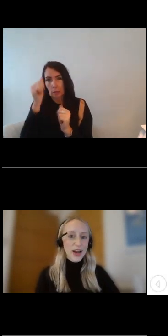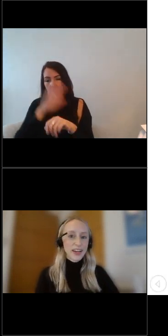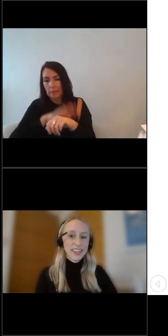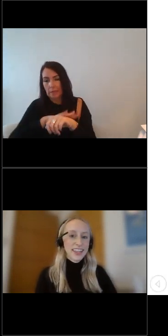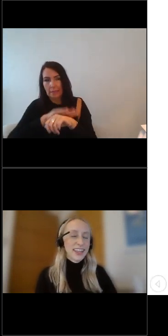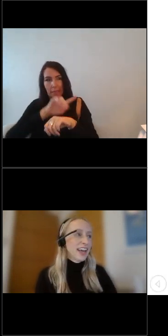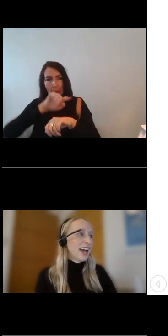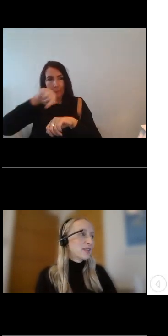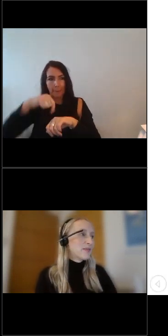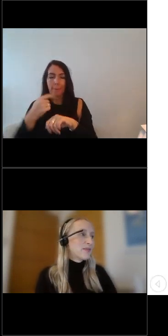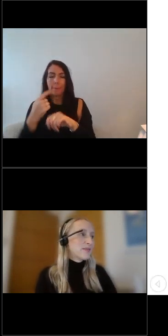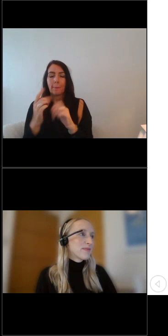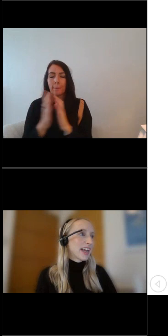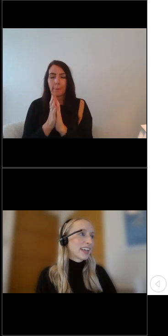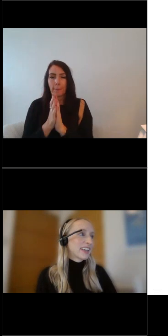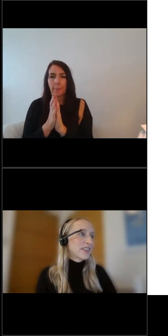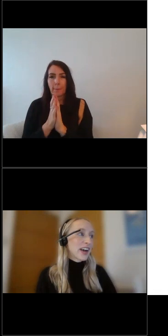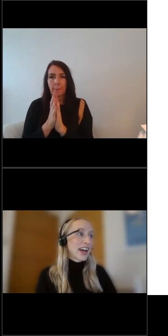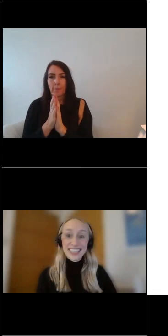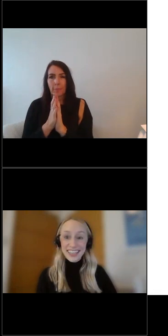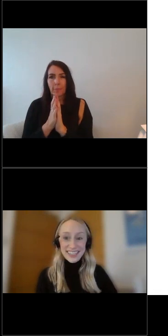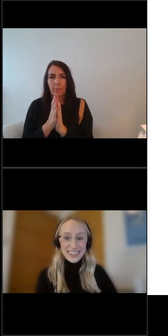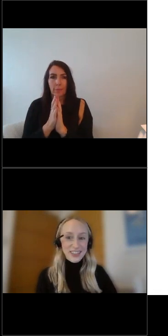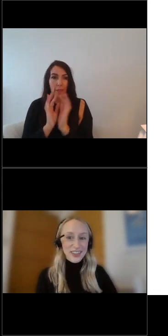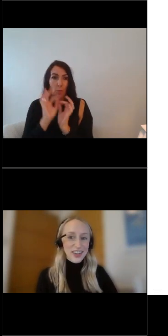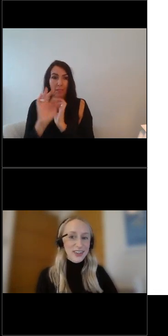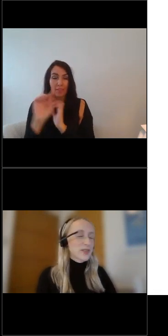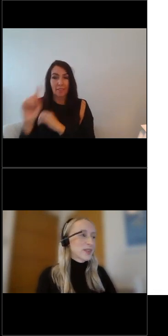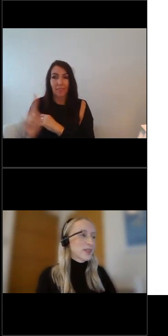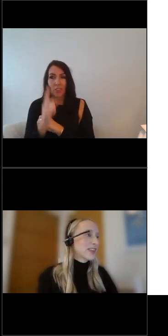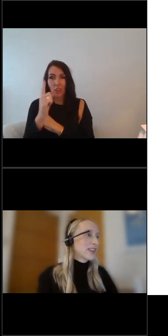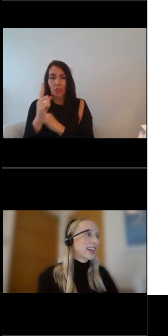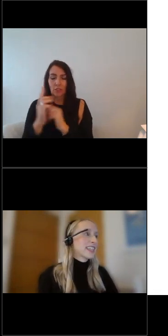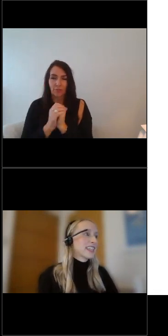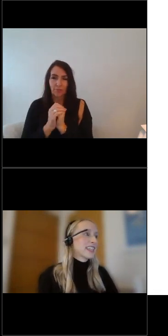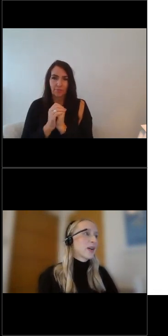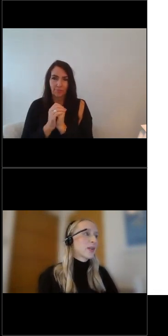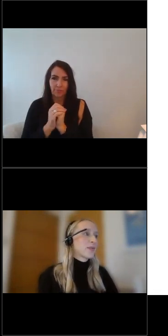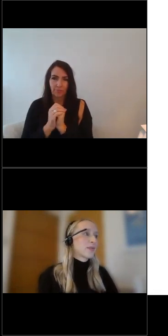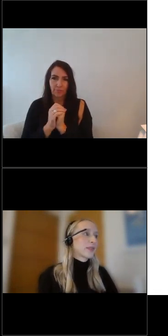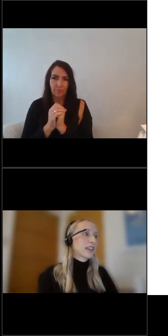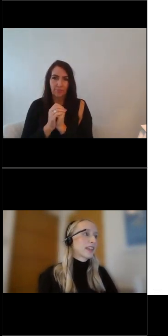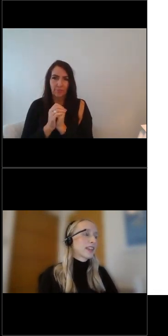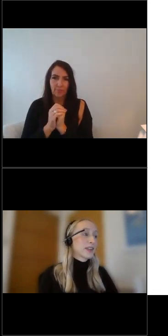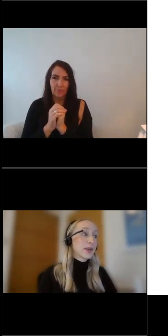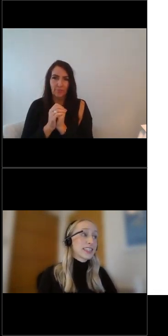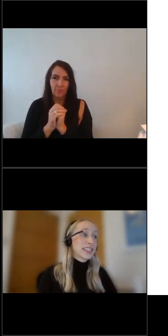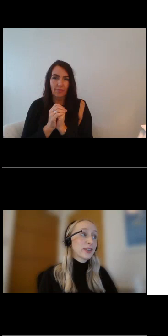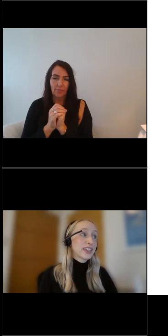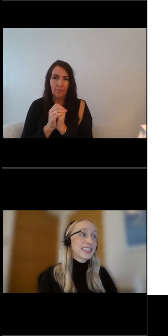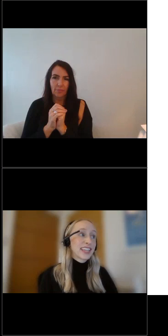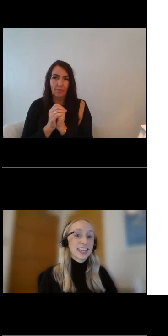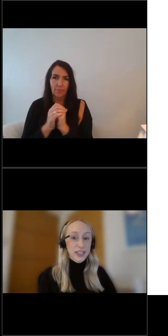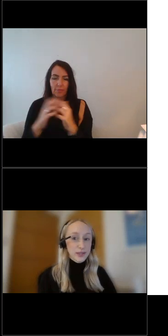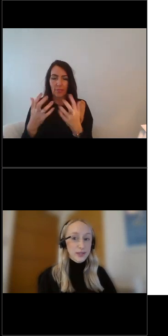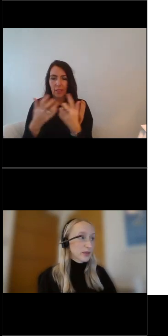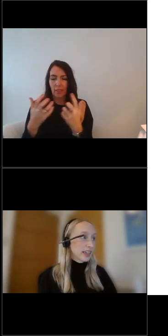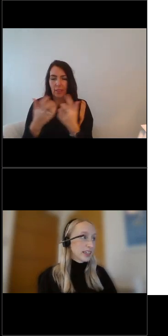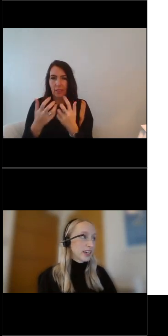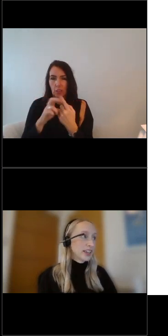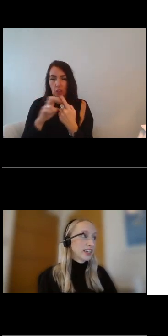well. But I will ask these from some of our attendees. So the first one is, how does a